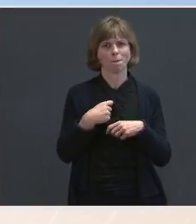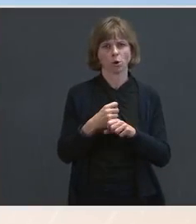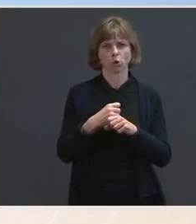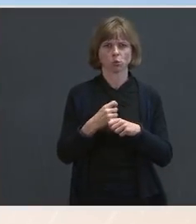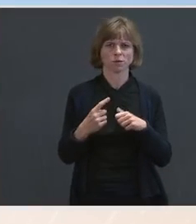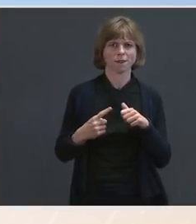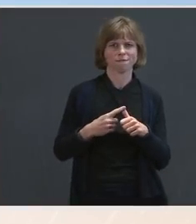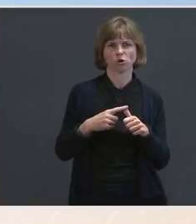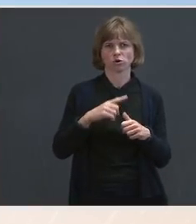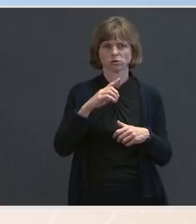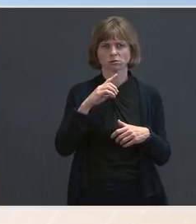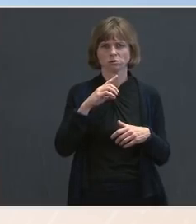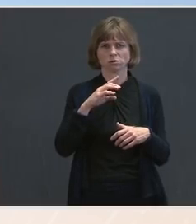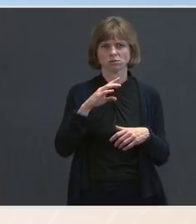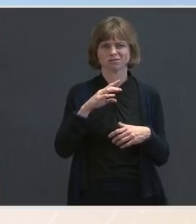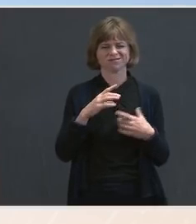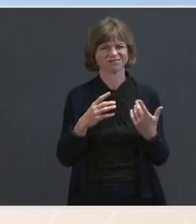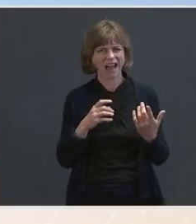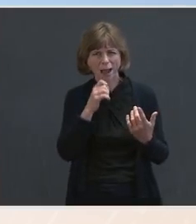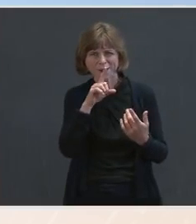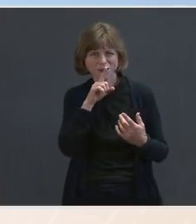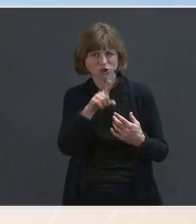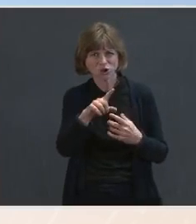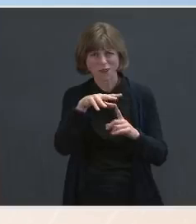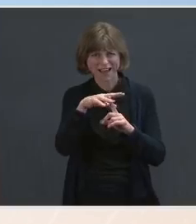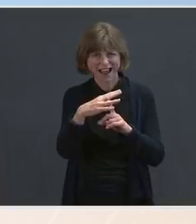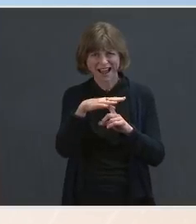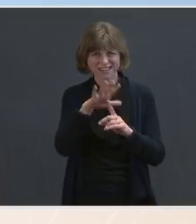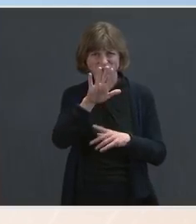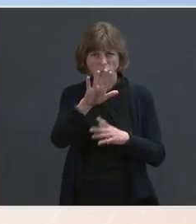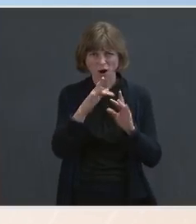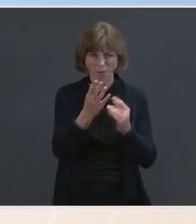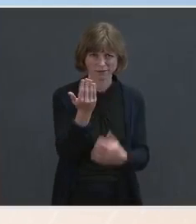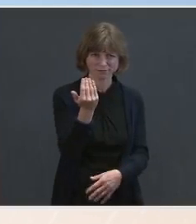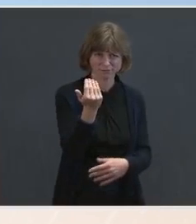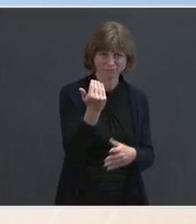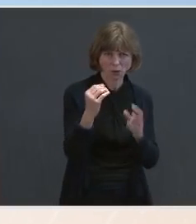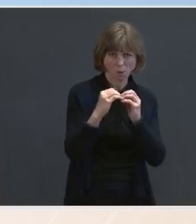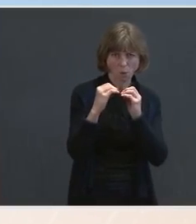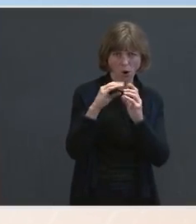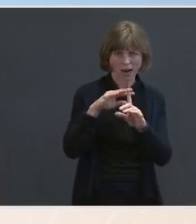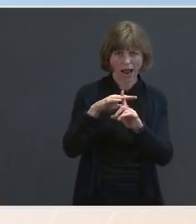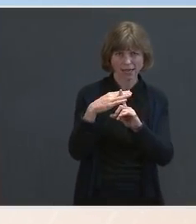thought process going forward. I'm not sure what the context of that comment was. Can you tell me more of the context of it? Yeah,